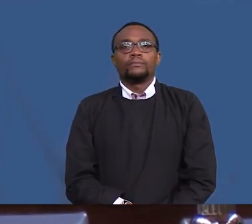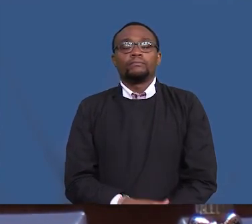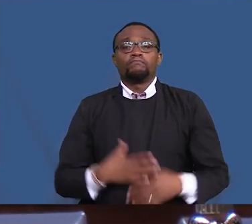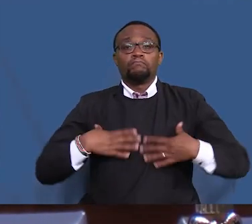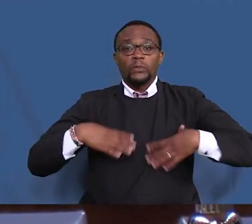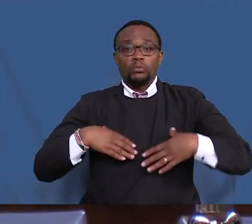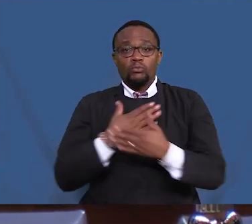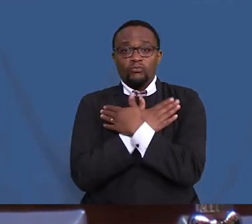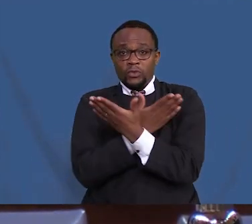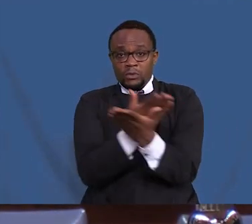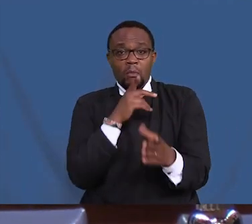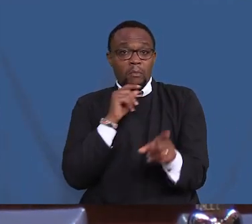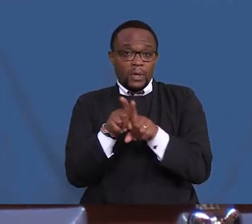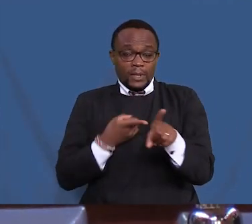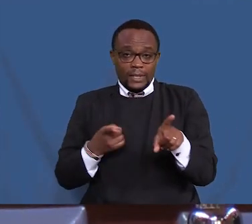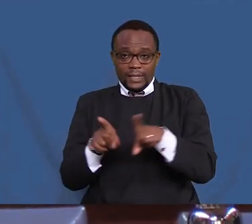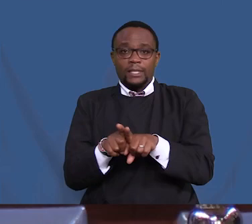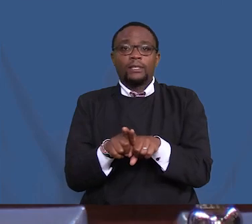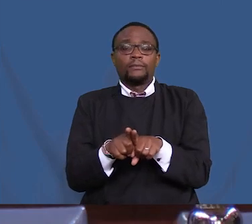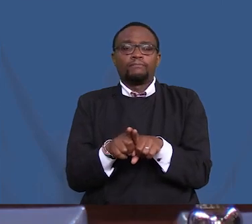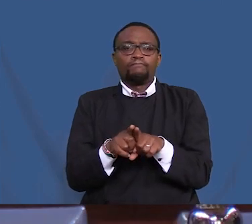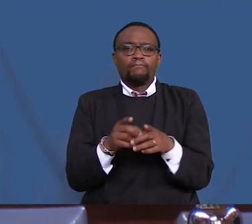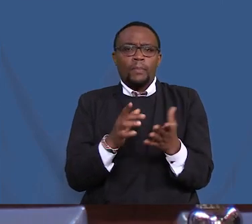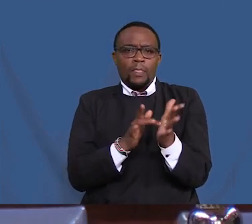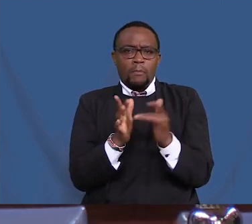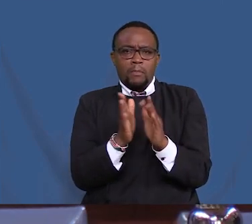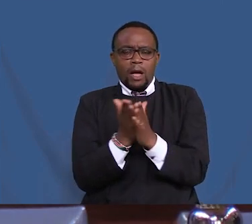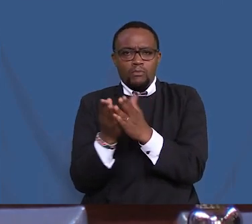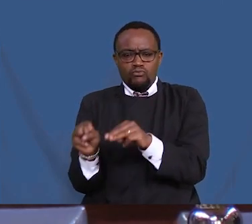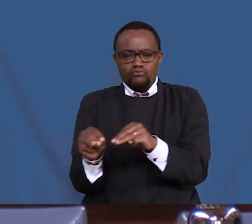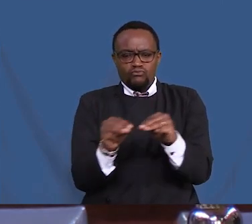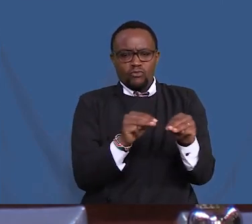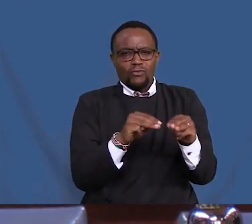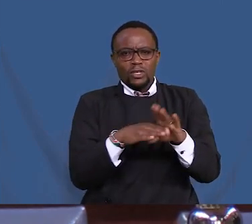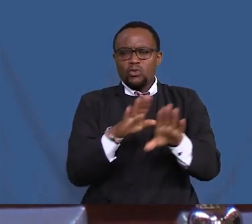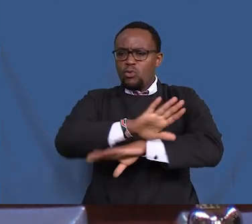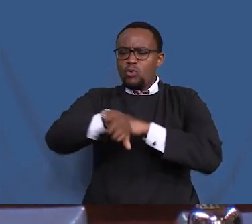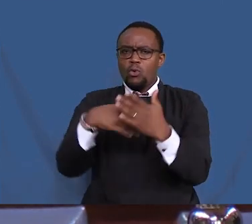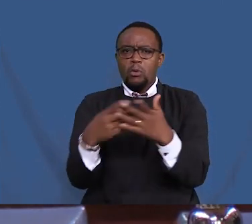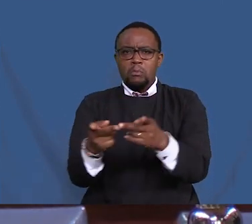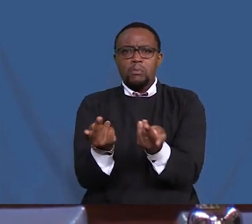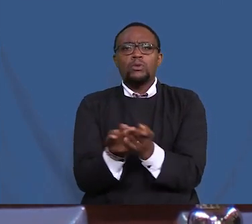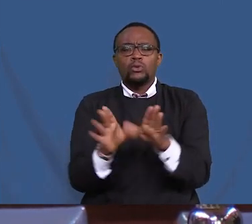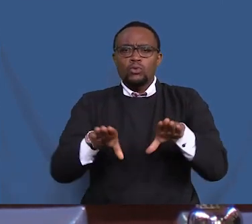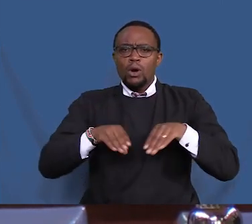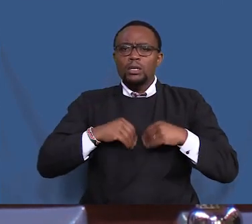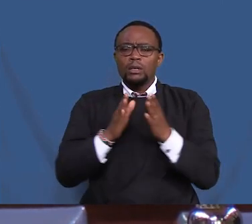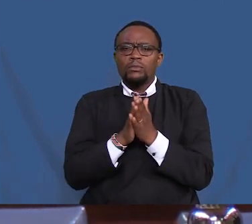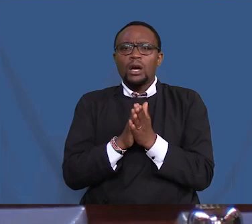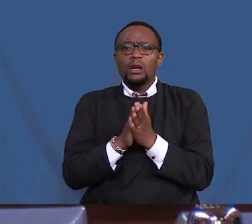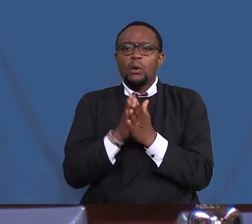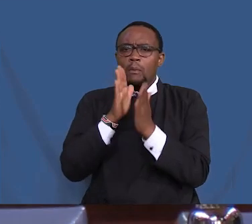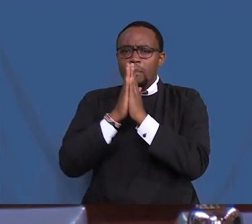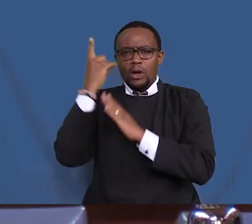Dearly beloved brethren, the scripture moves us in sundry places to acknowledge and confess